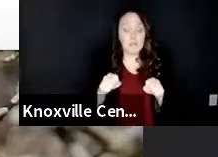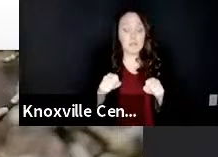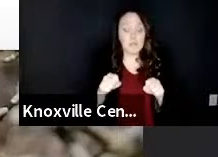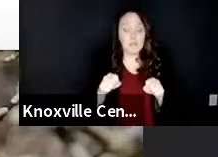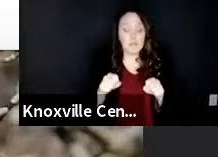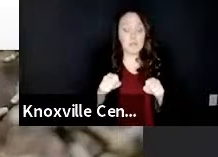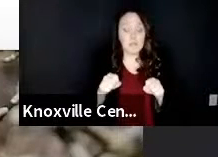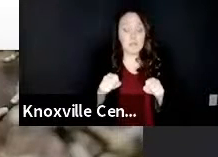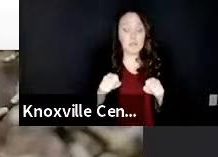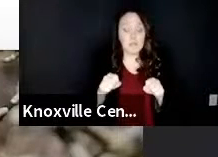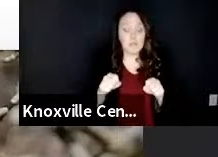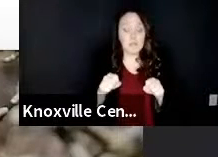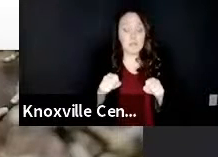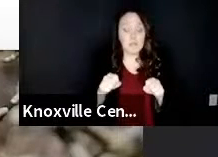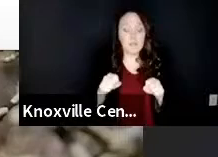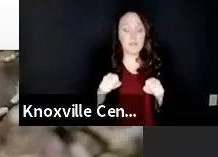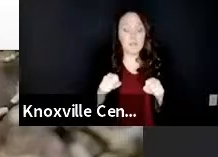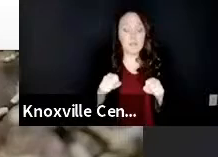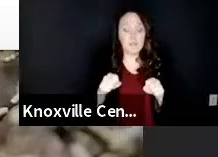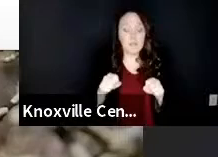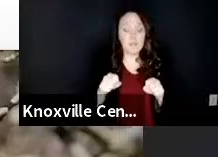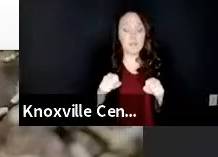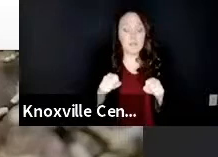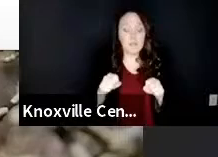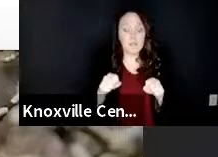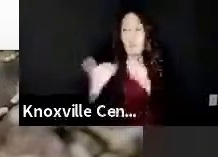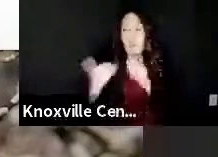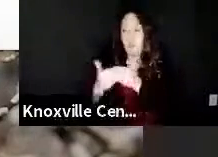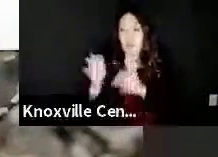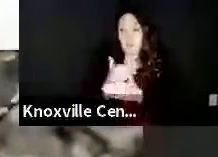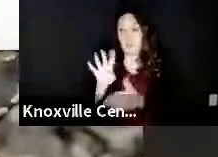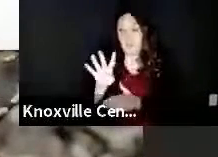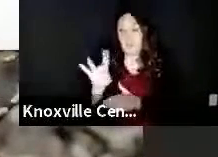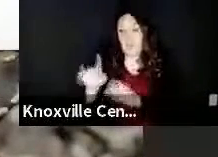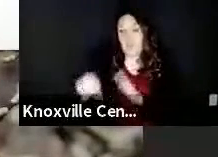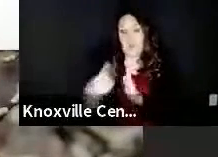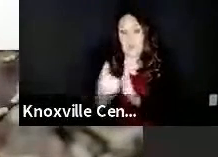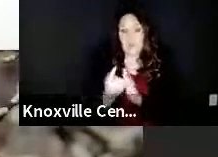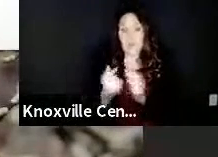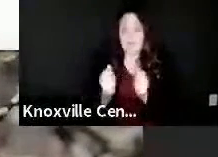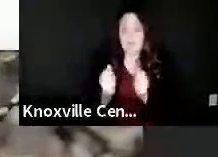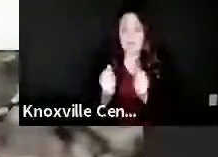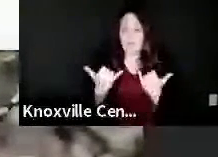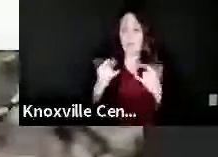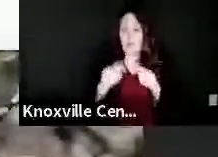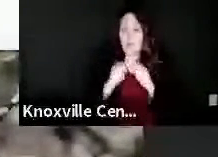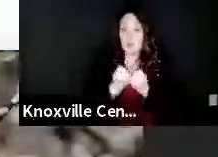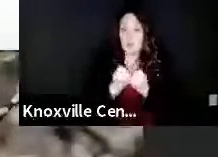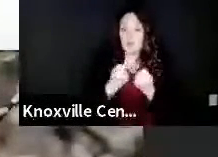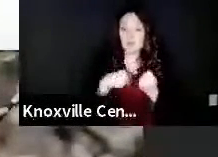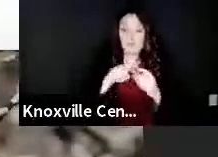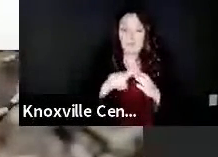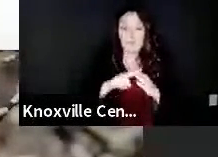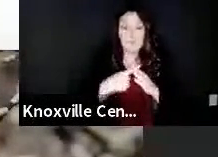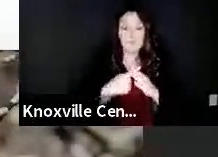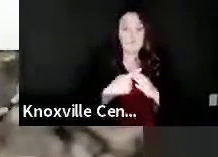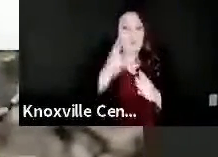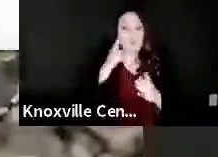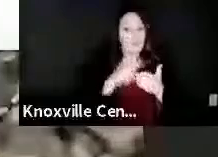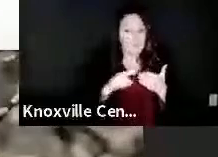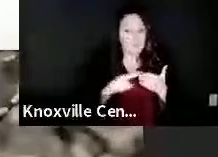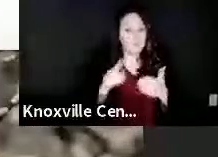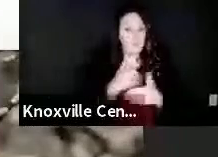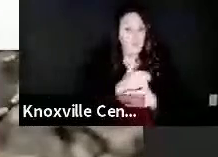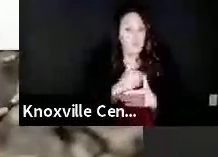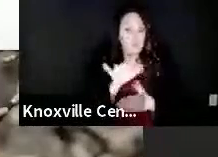cases within 24 hours and close contacts within 48 hours. With our current EPI support team, we continue to be able to initiate investigations in the